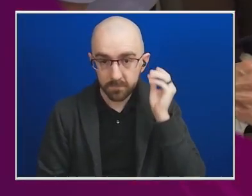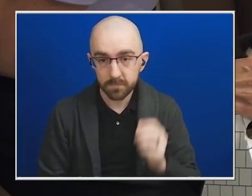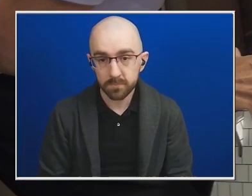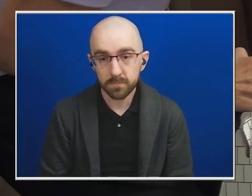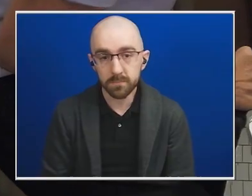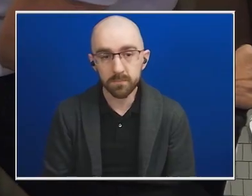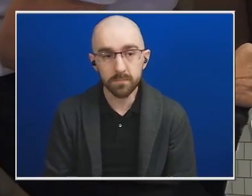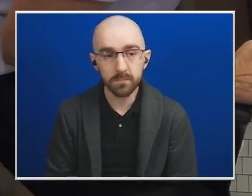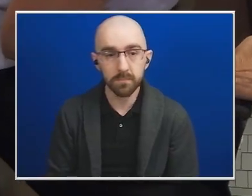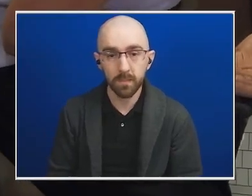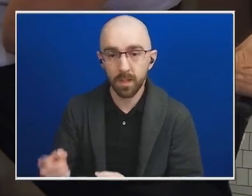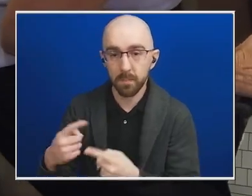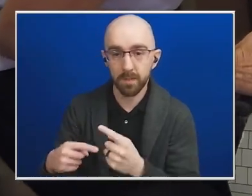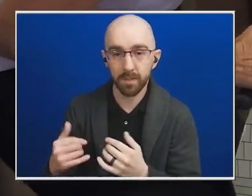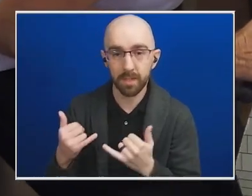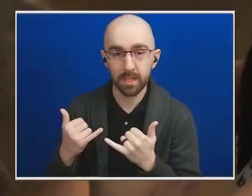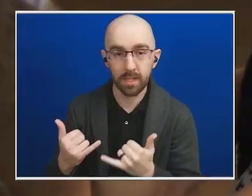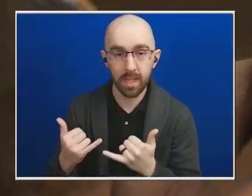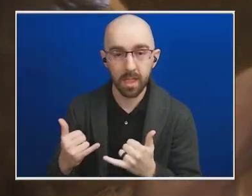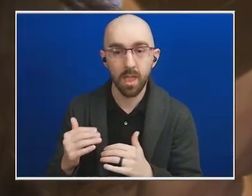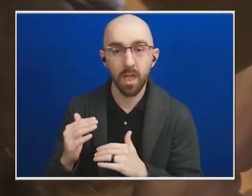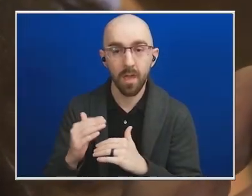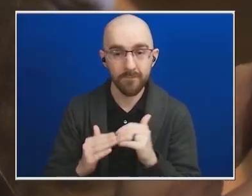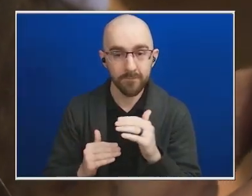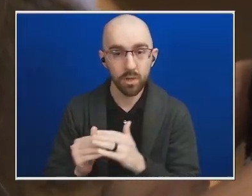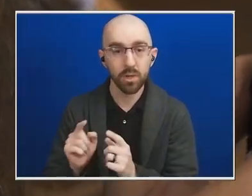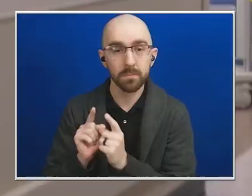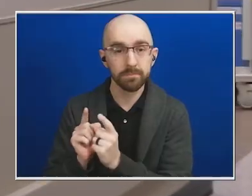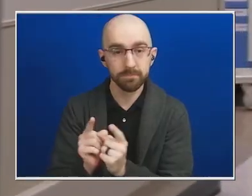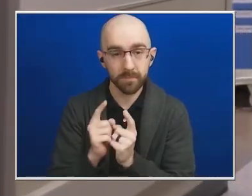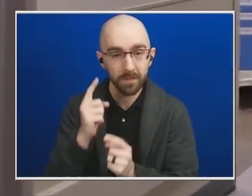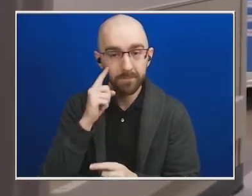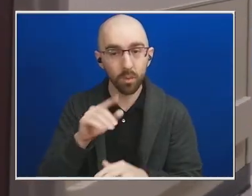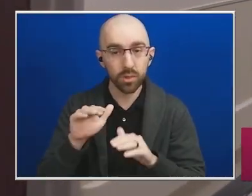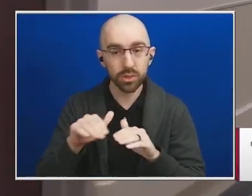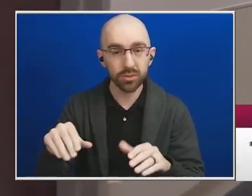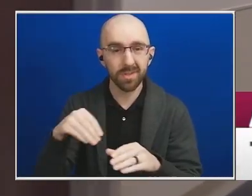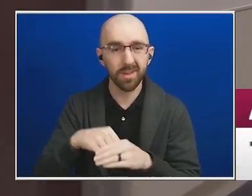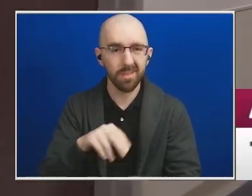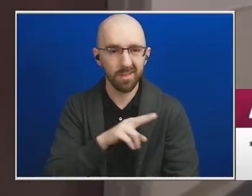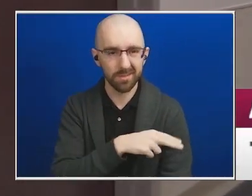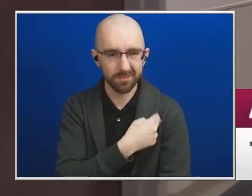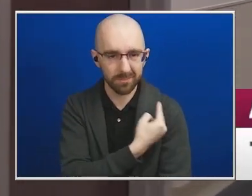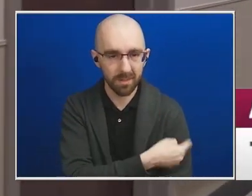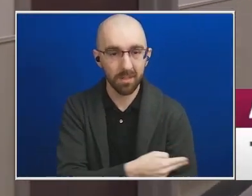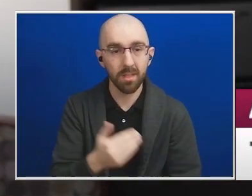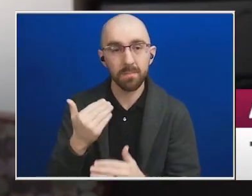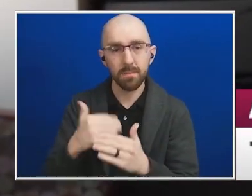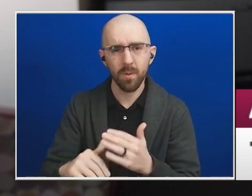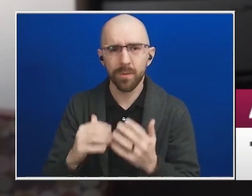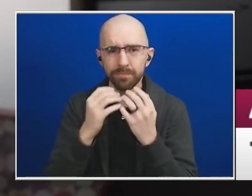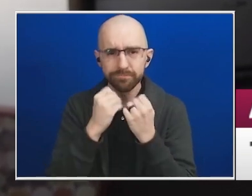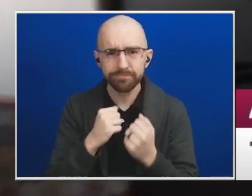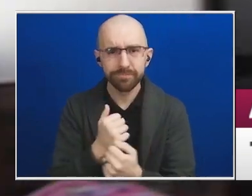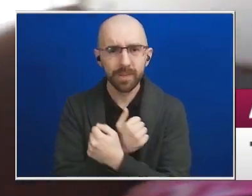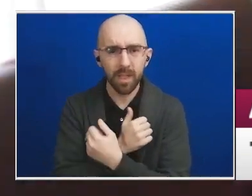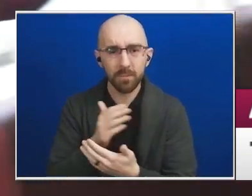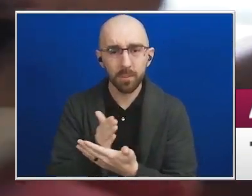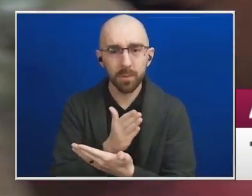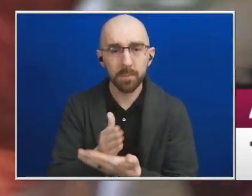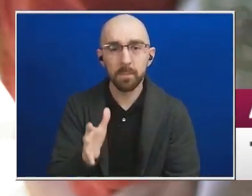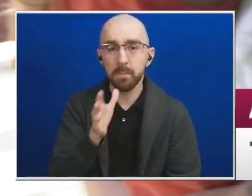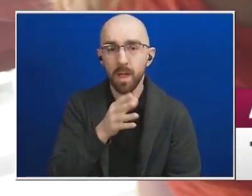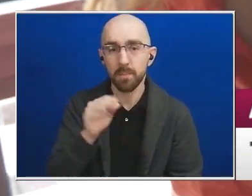Coming up today, comfort and companionship for children in the hospital, born out of the deep love between a mom and her